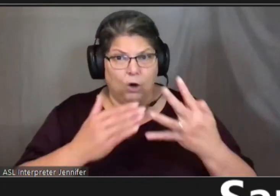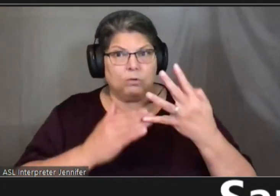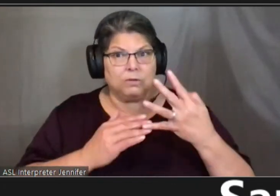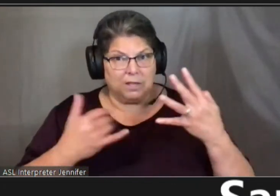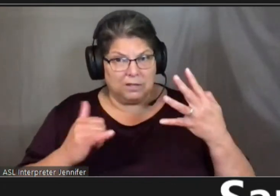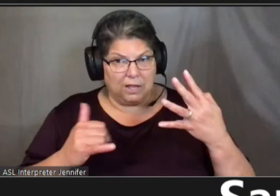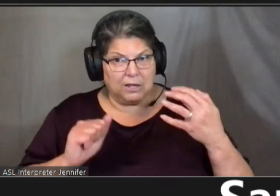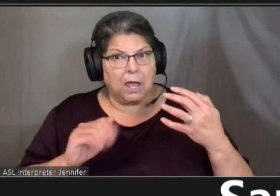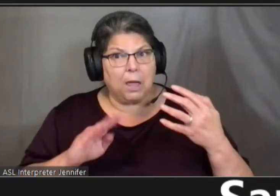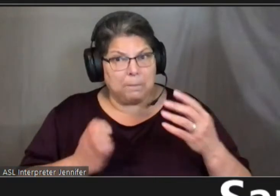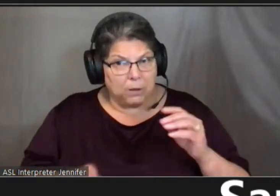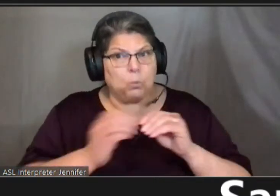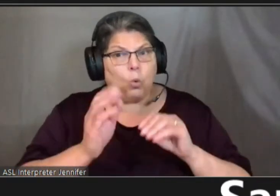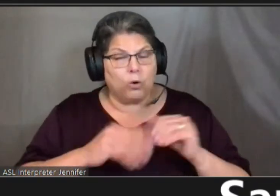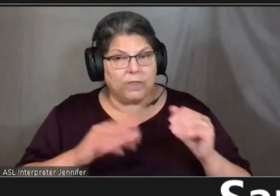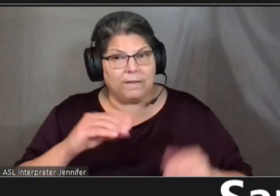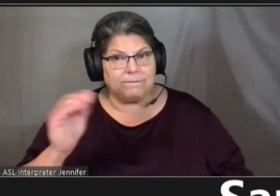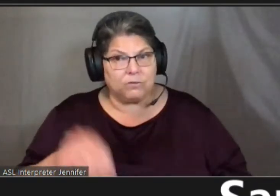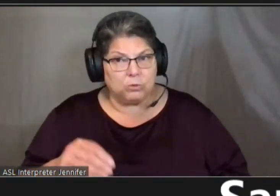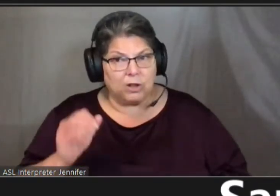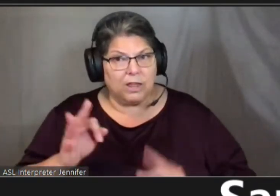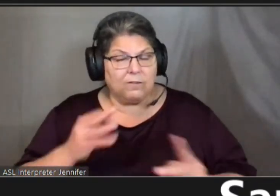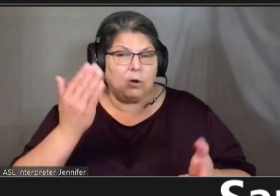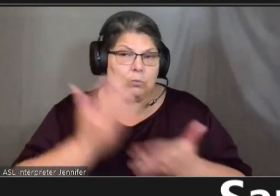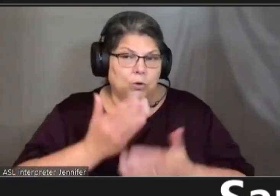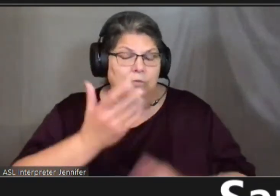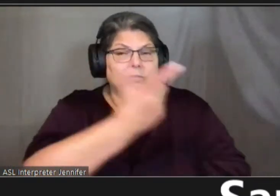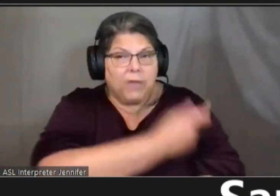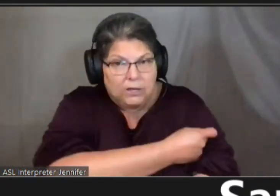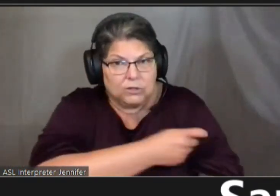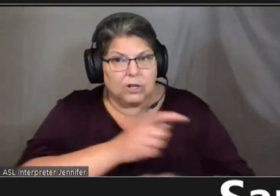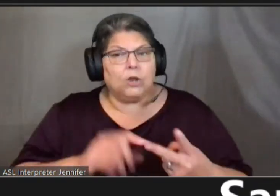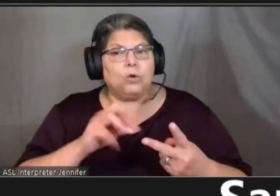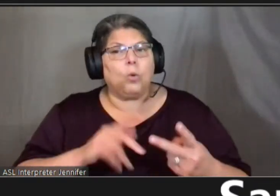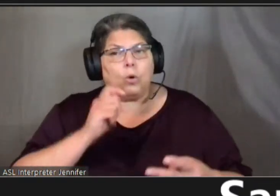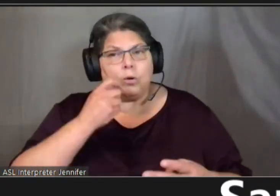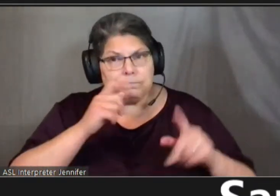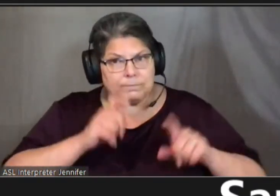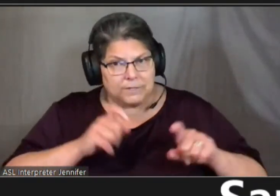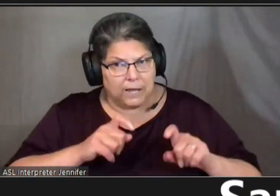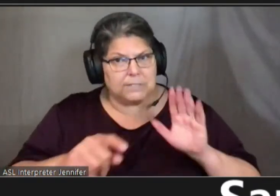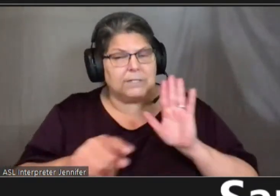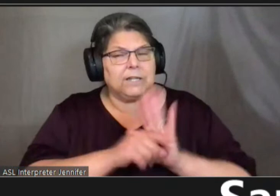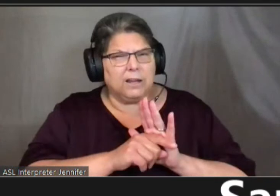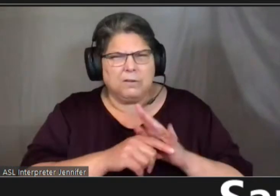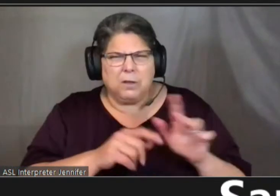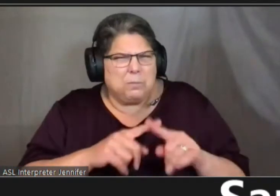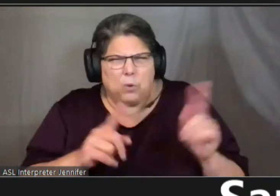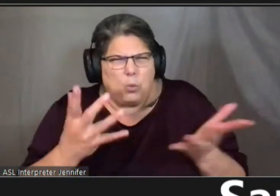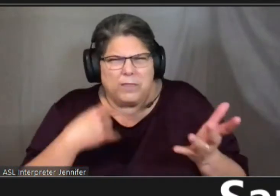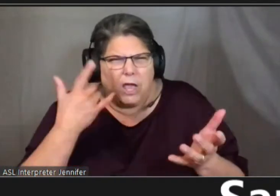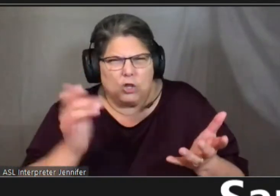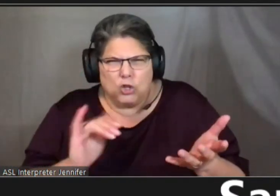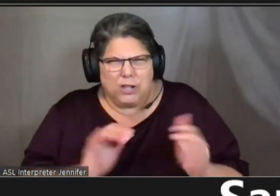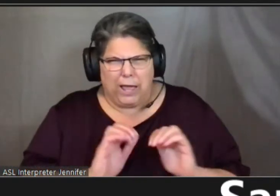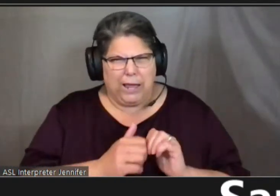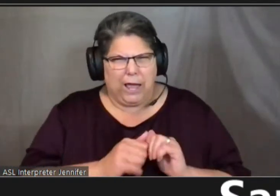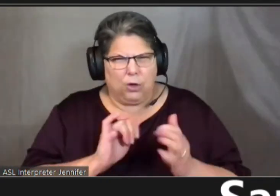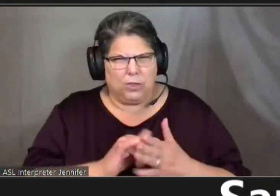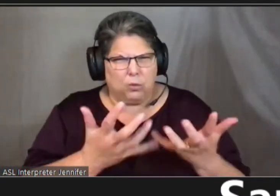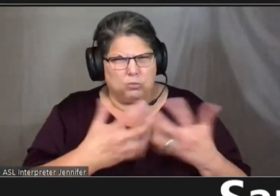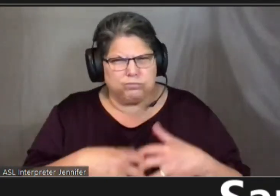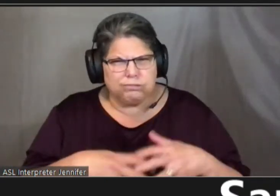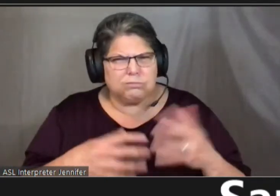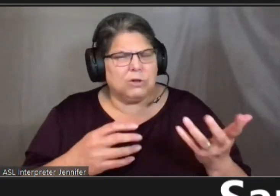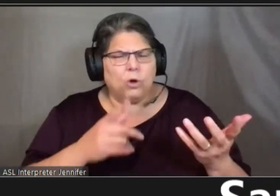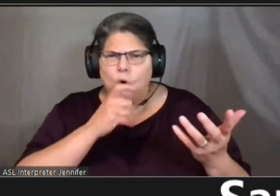than 50% with proof of vaccination or negative test. And I'm wondering what that looks like logistically, and who's going to take the